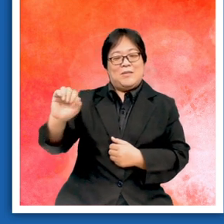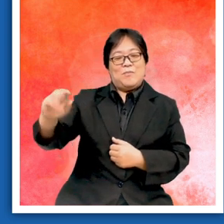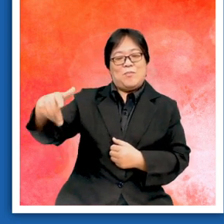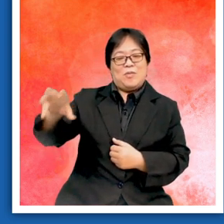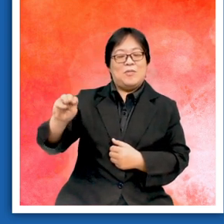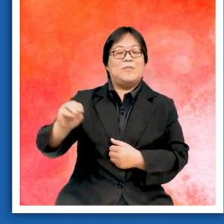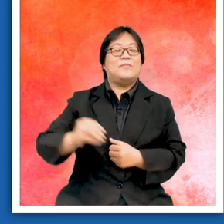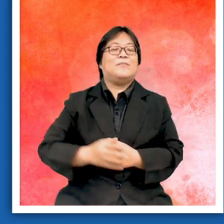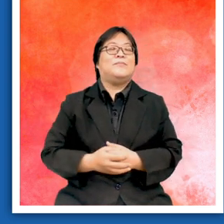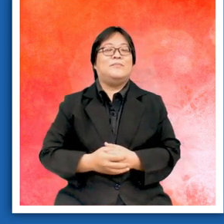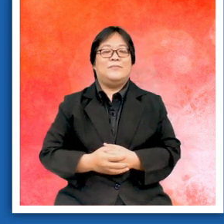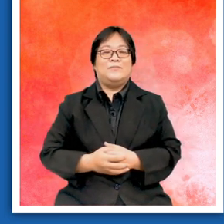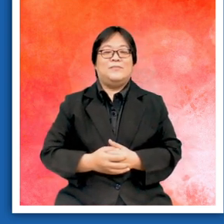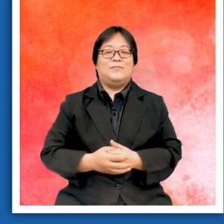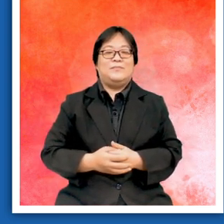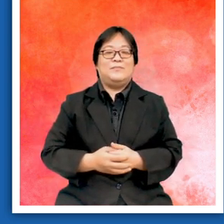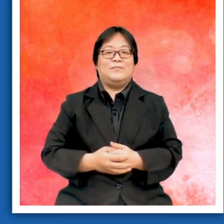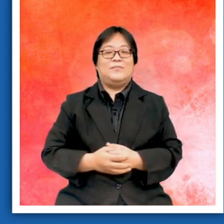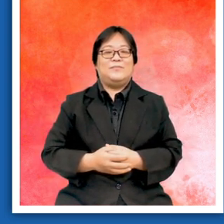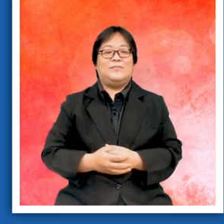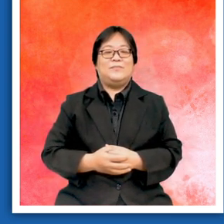me choose spectrum.